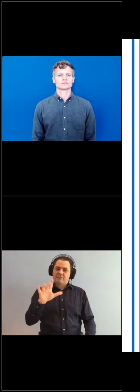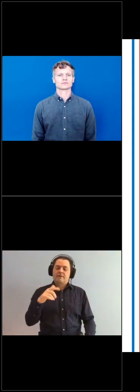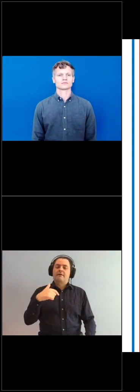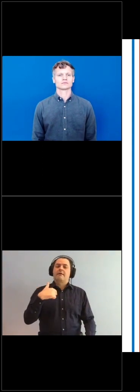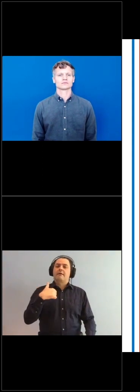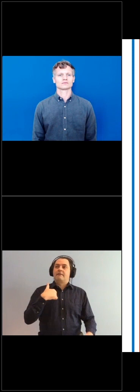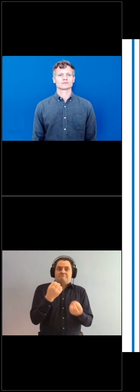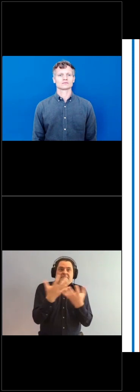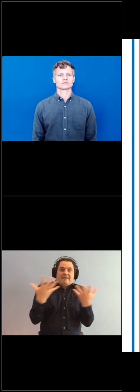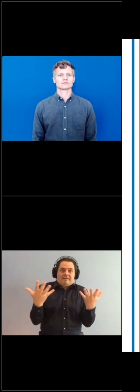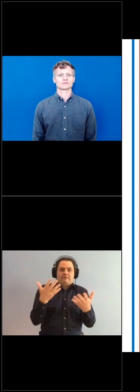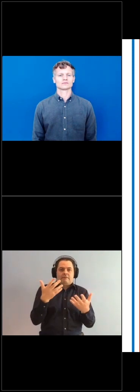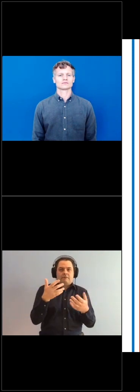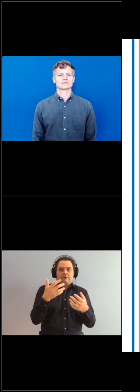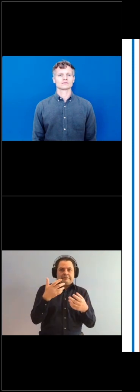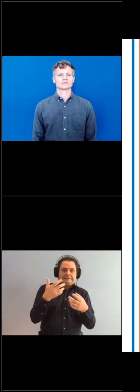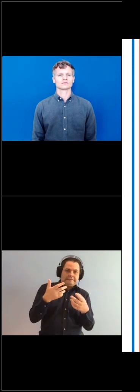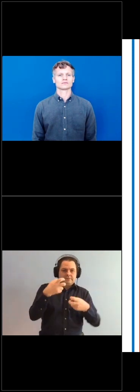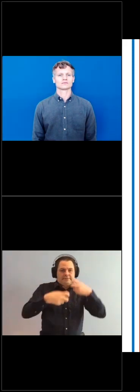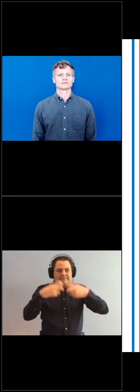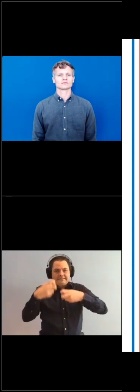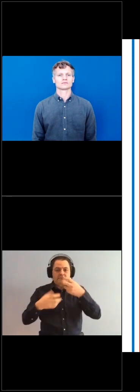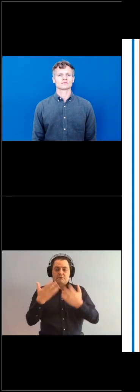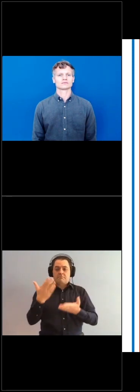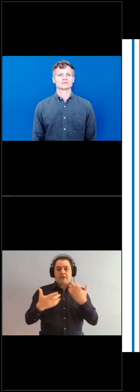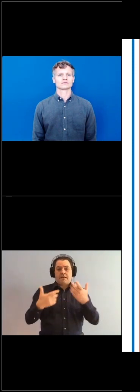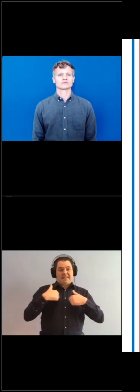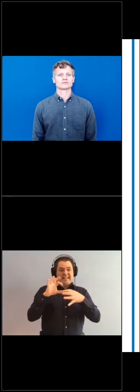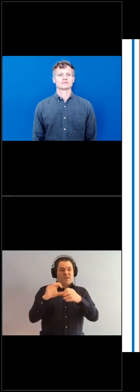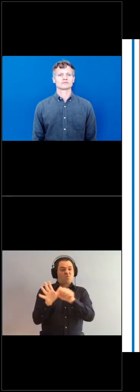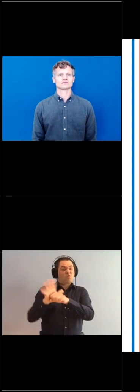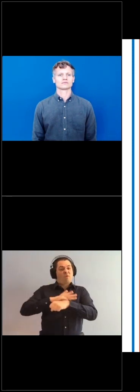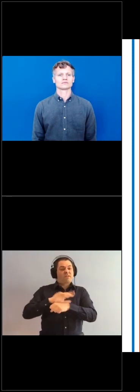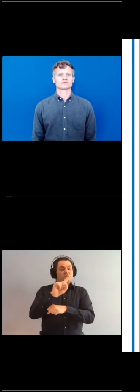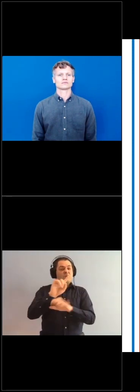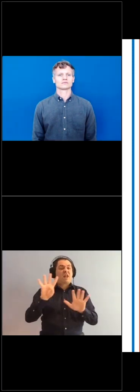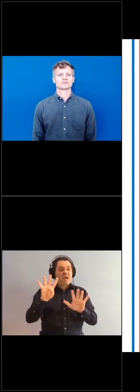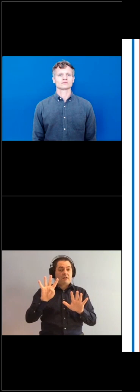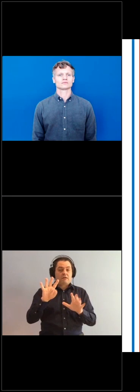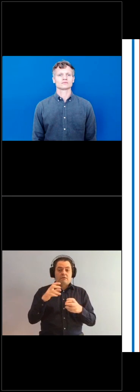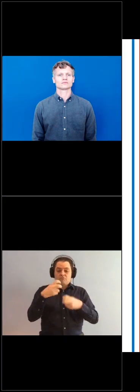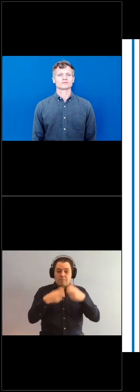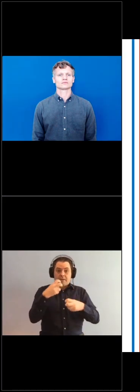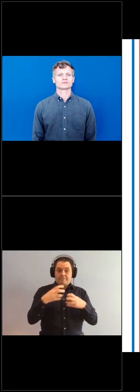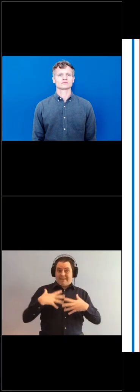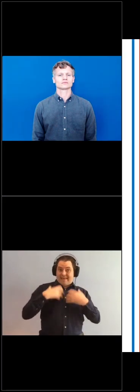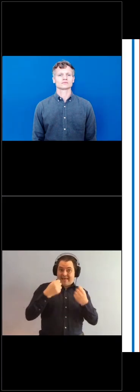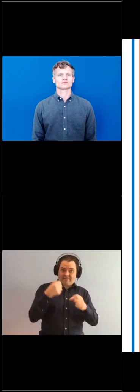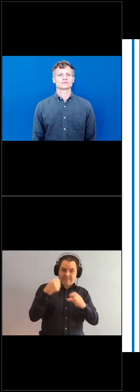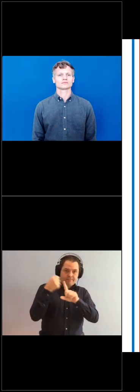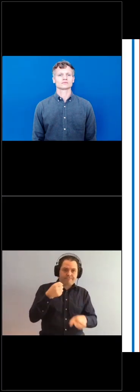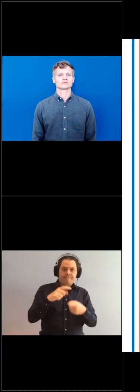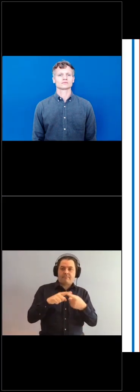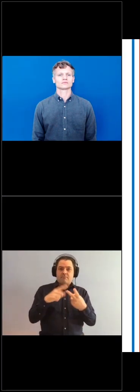like increased health risks, socioeconomic vulnerability, or for example, food insecurity, which occur